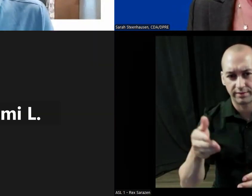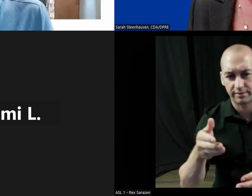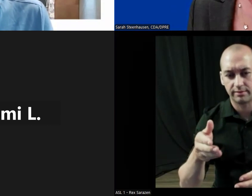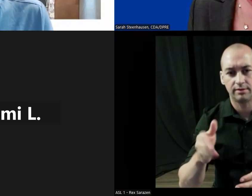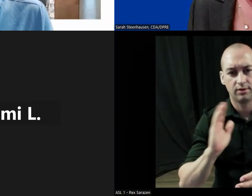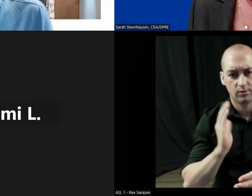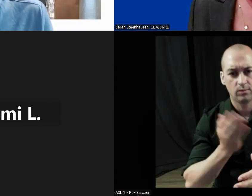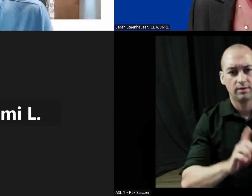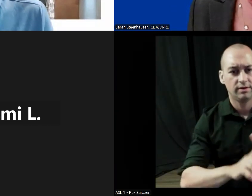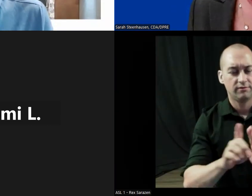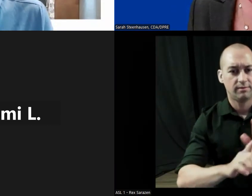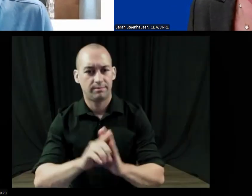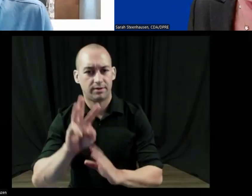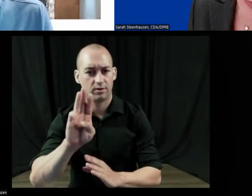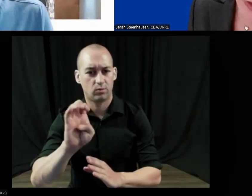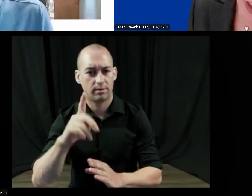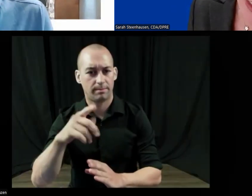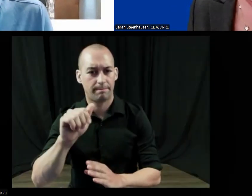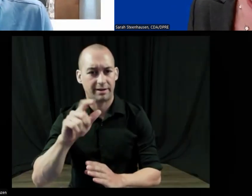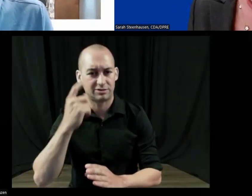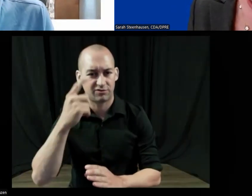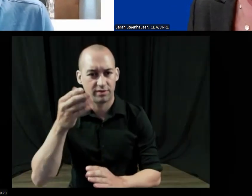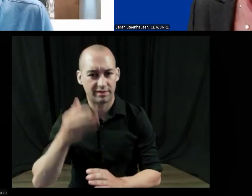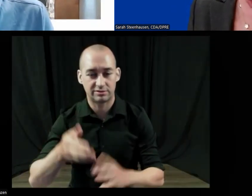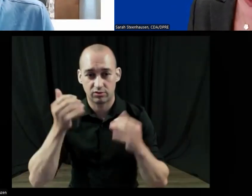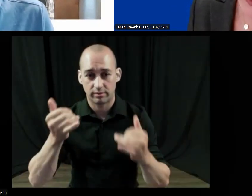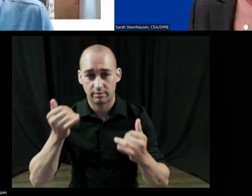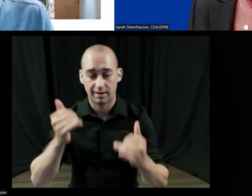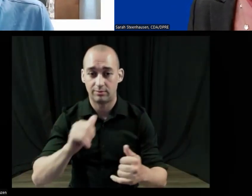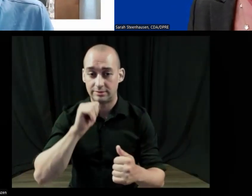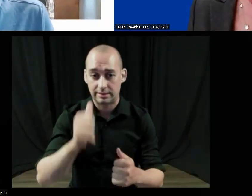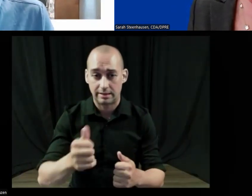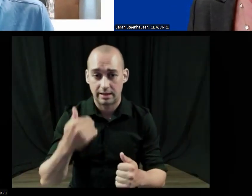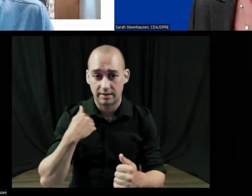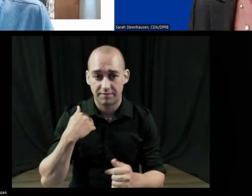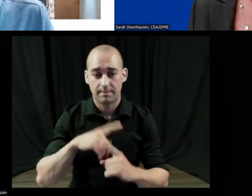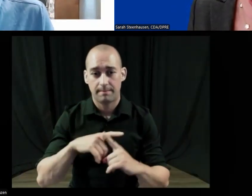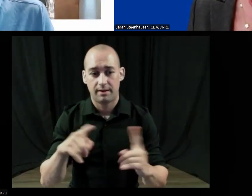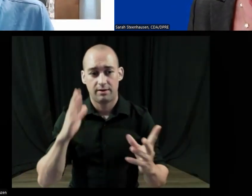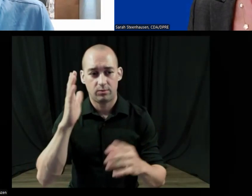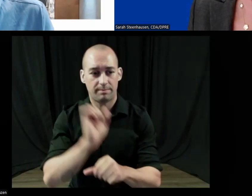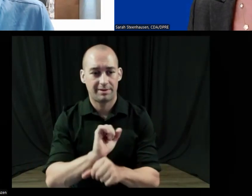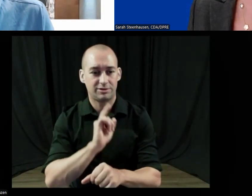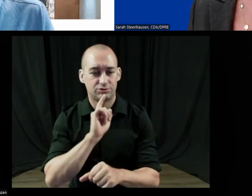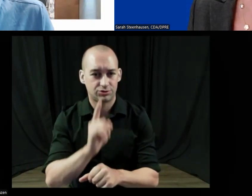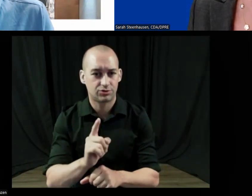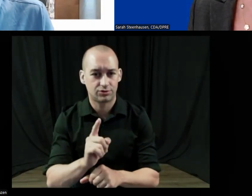web page for this. So at this point, there's not, but we will be sure to